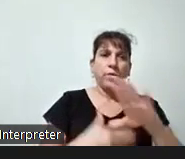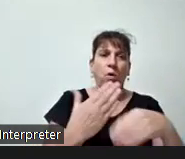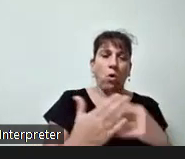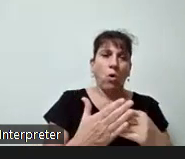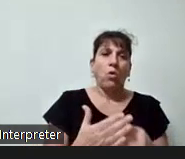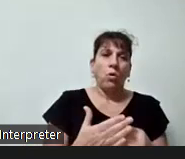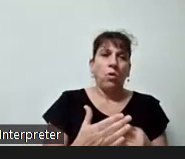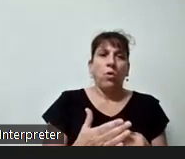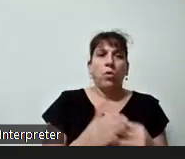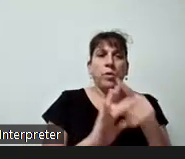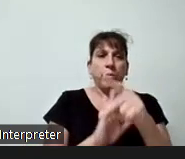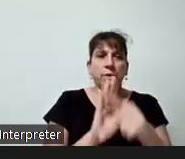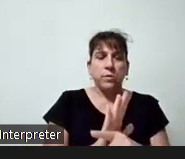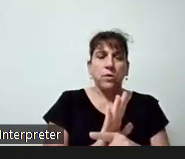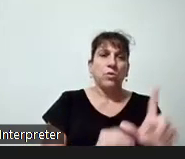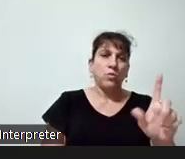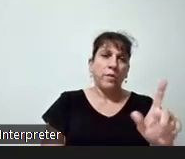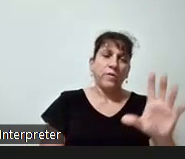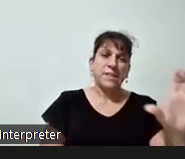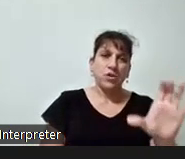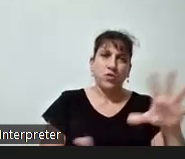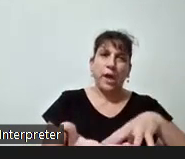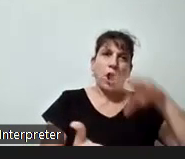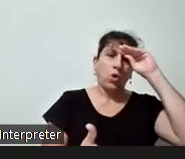of 21st century learning,